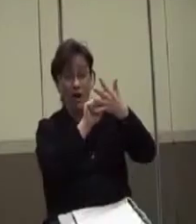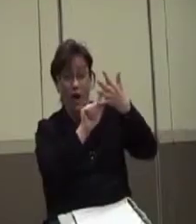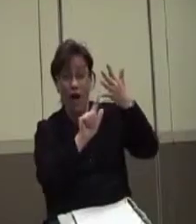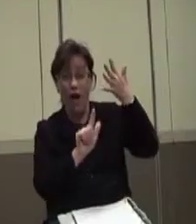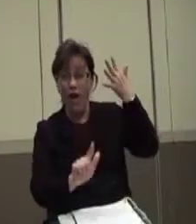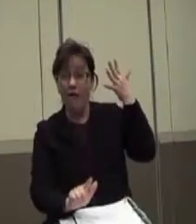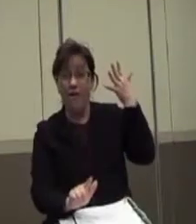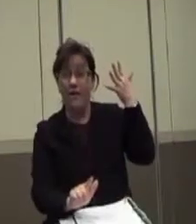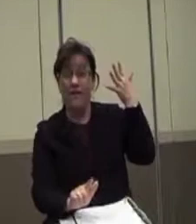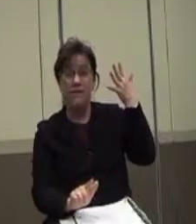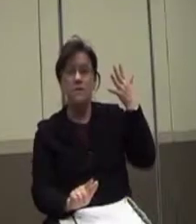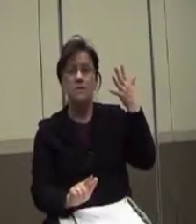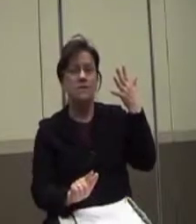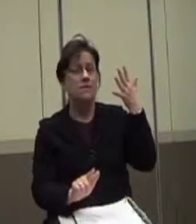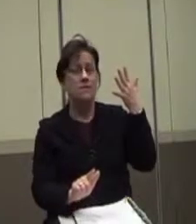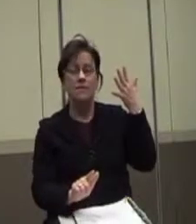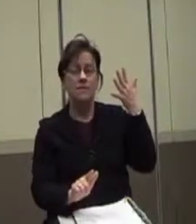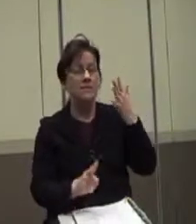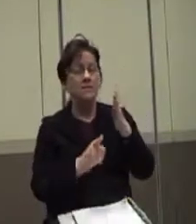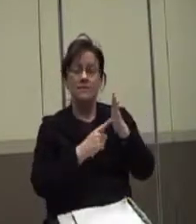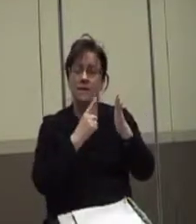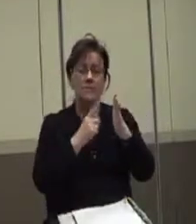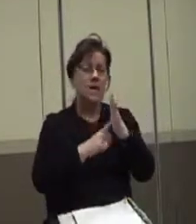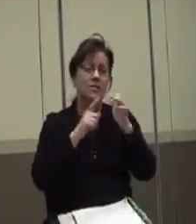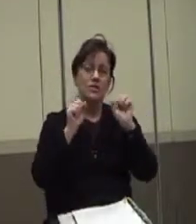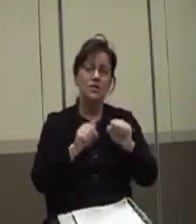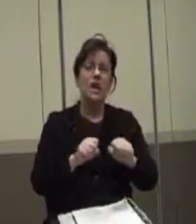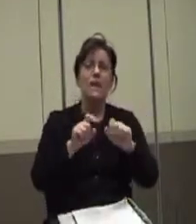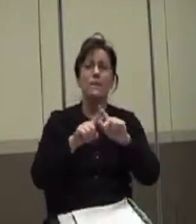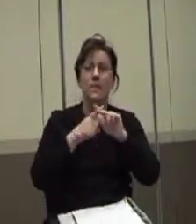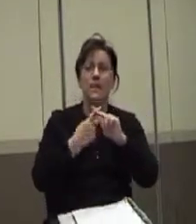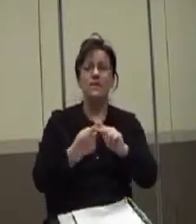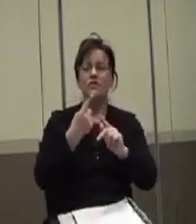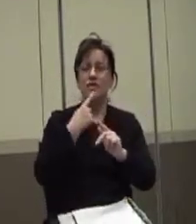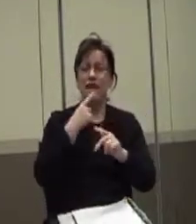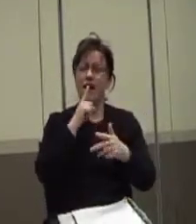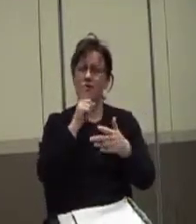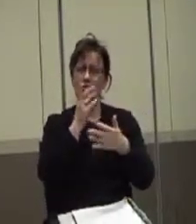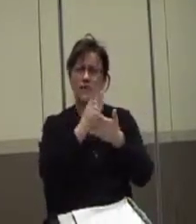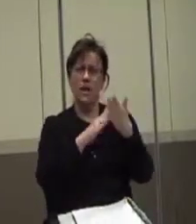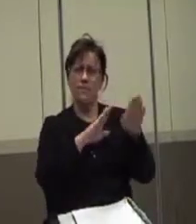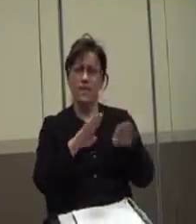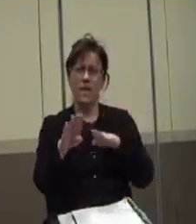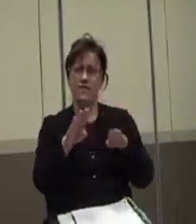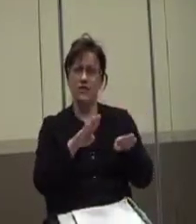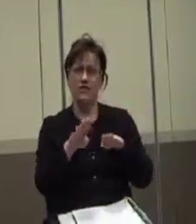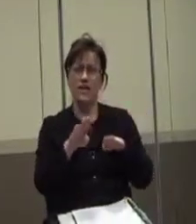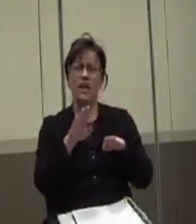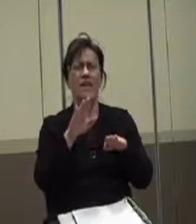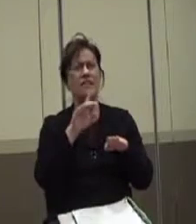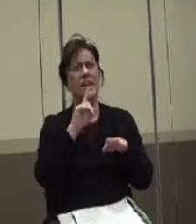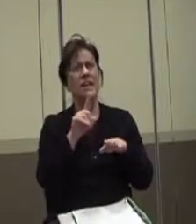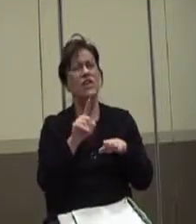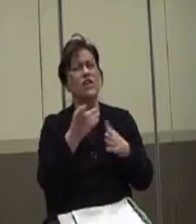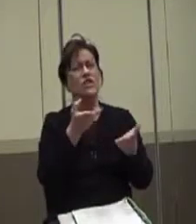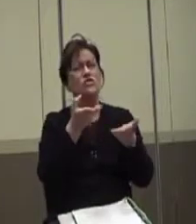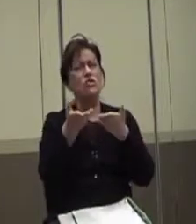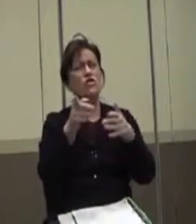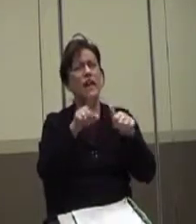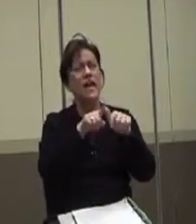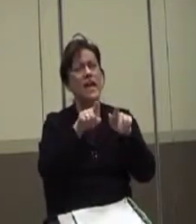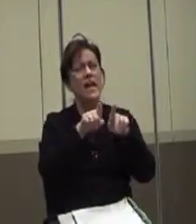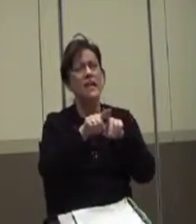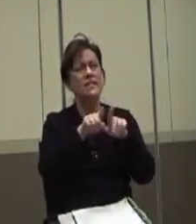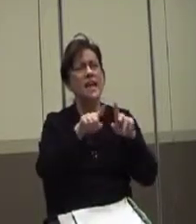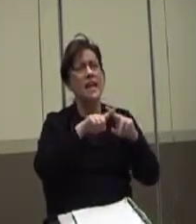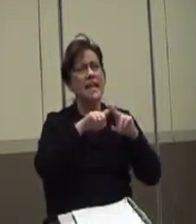No. Okay. Sometimes you can begin to say, are there behaviors that sort of serve as initial behaviors in